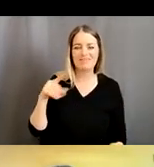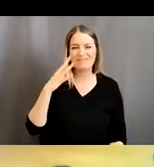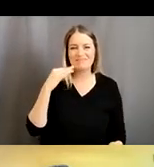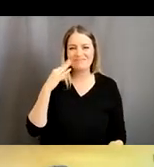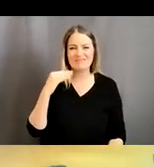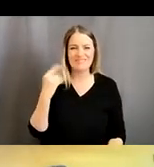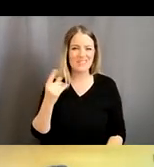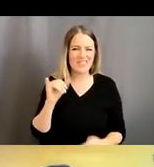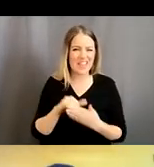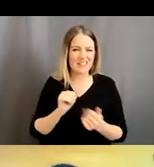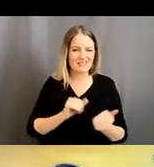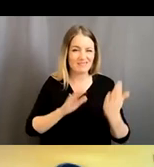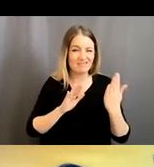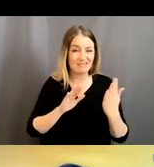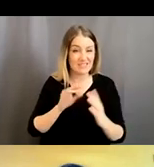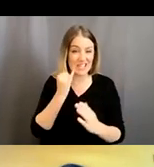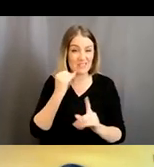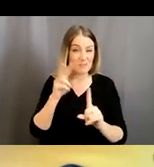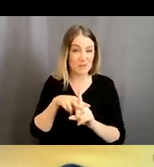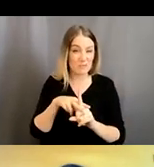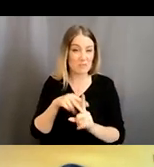like that, if it's applicable. So.